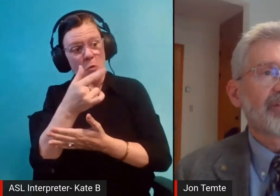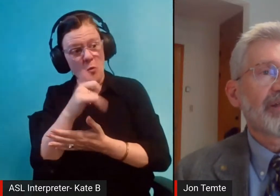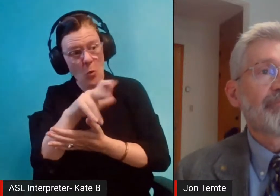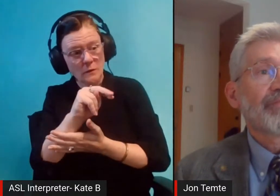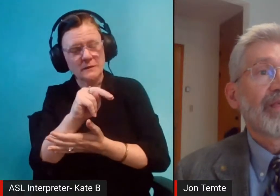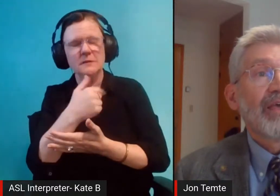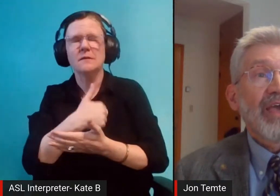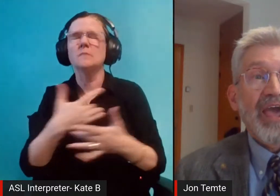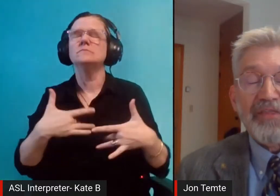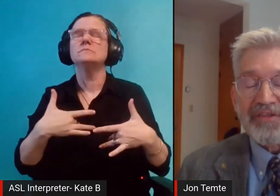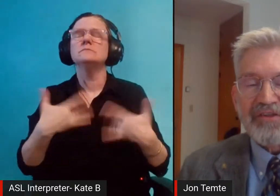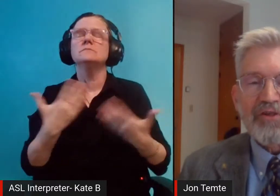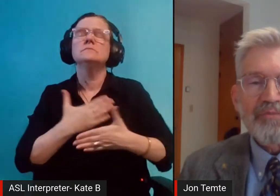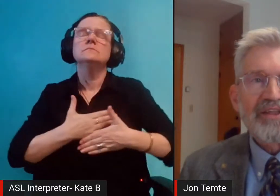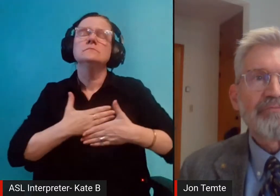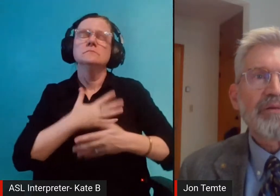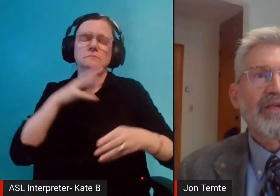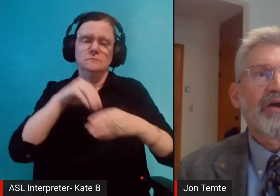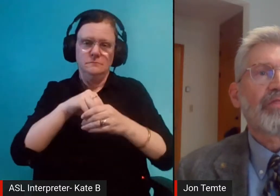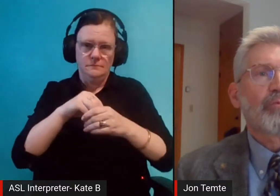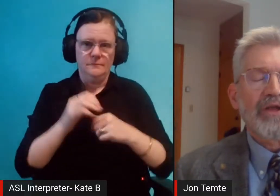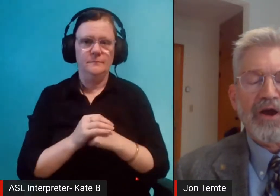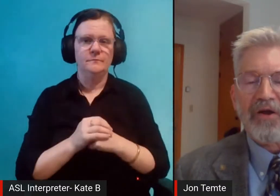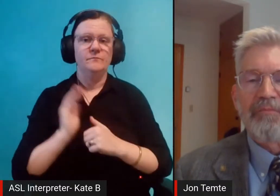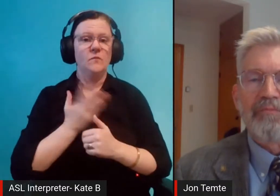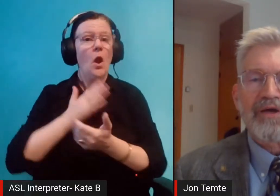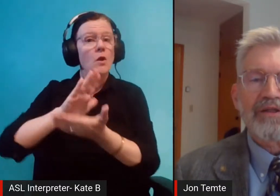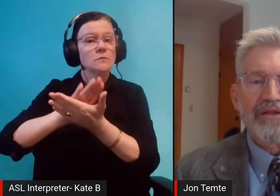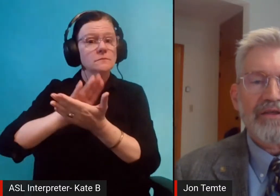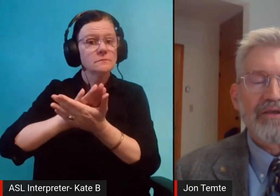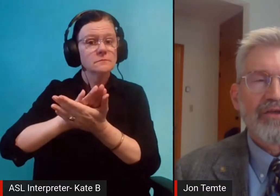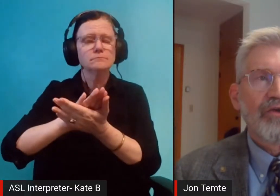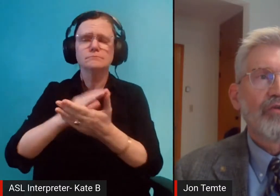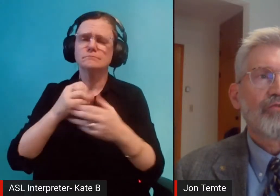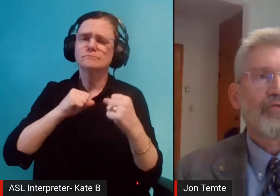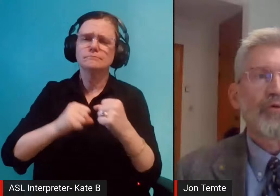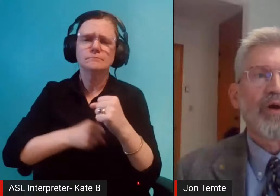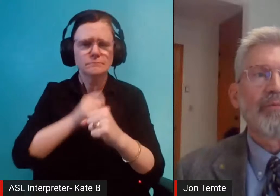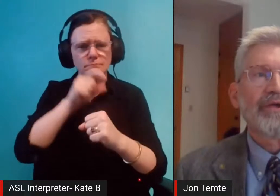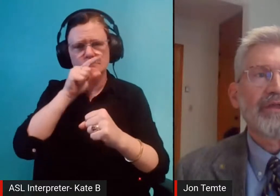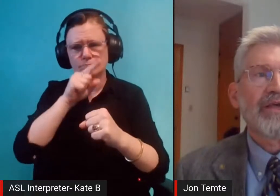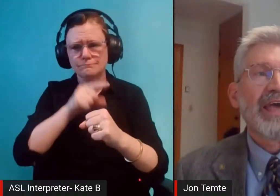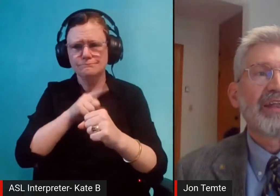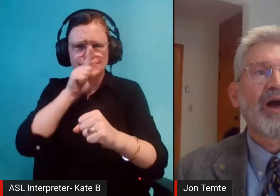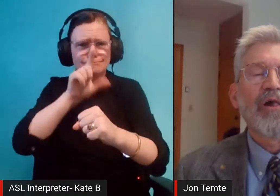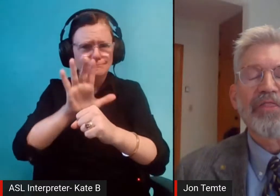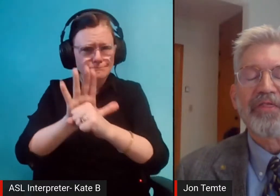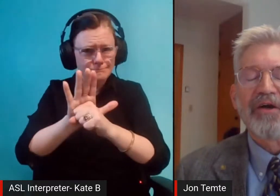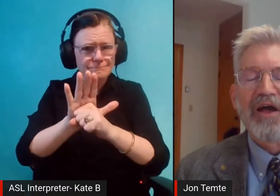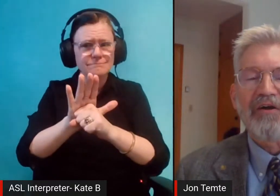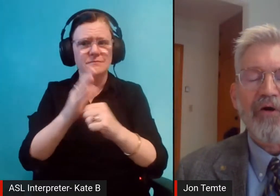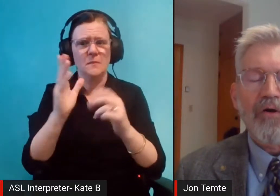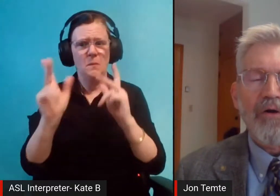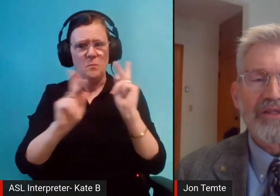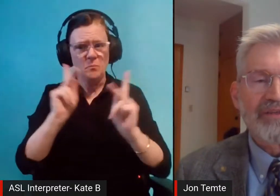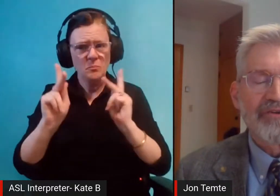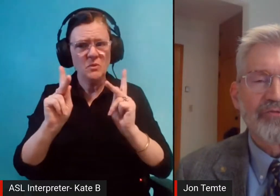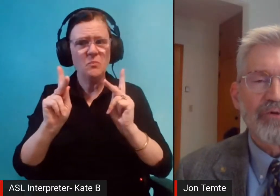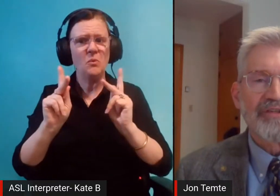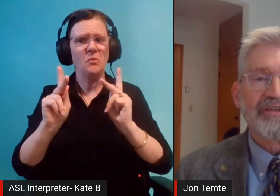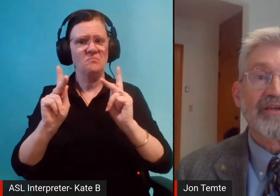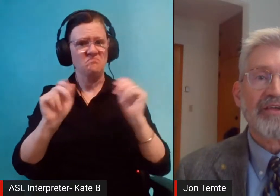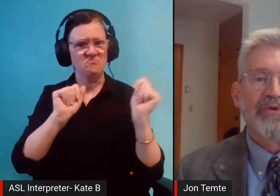part of this tonight. At the School of Medicine and Public Health, we are committed to the well-being and health of